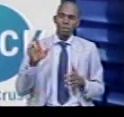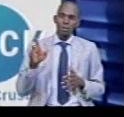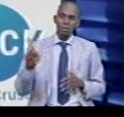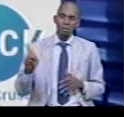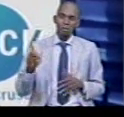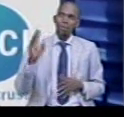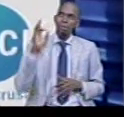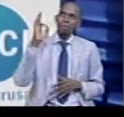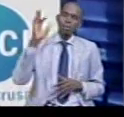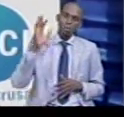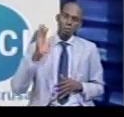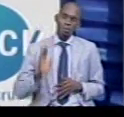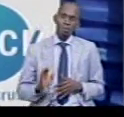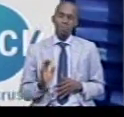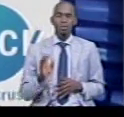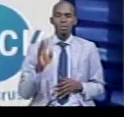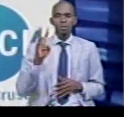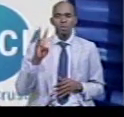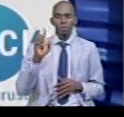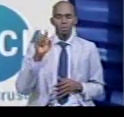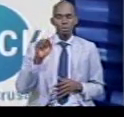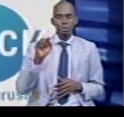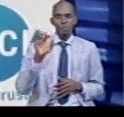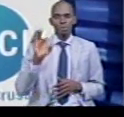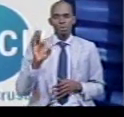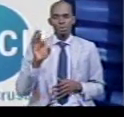Dr. W.F. KUMUYI, the convener.